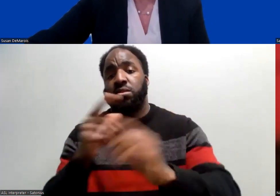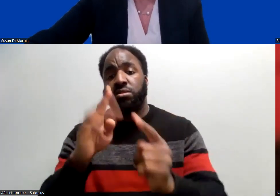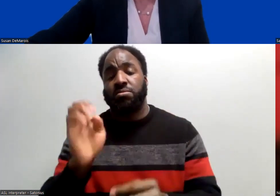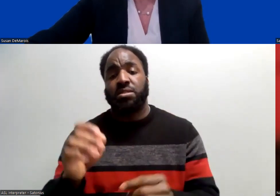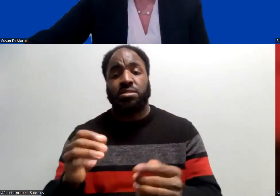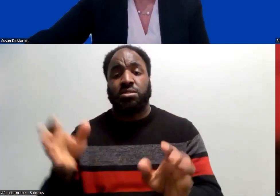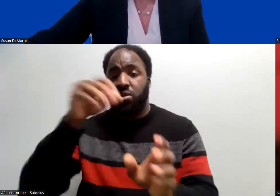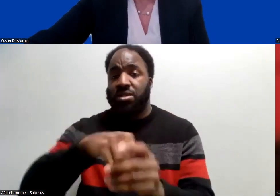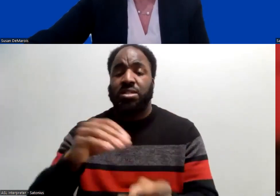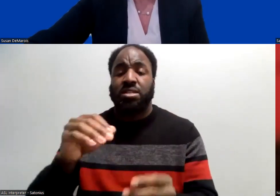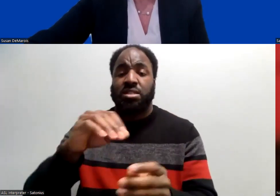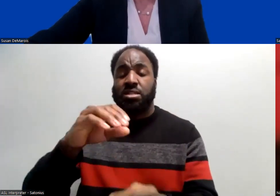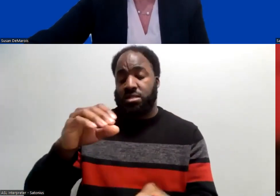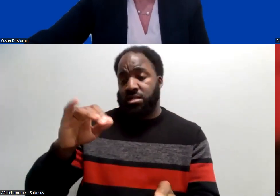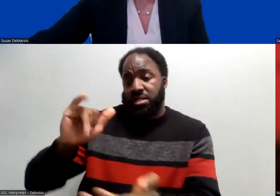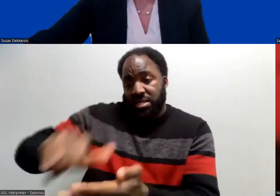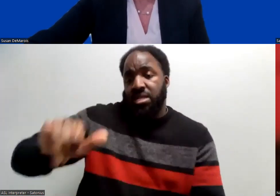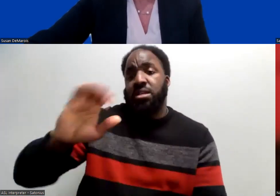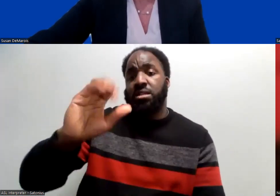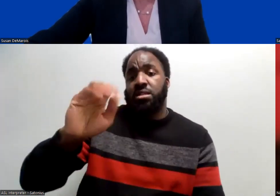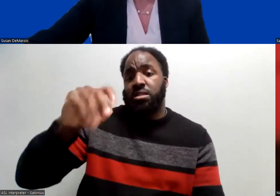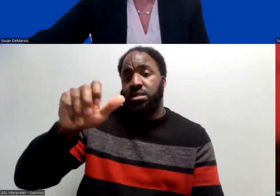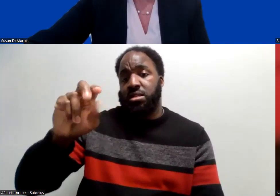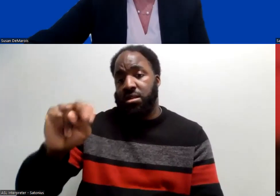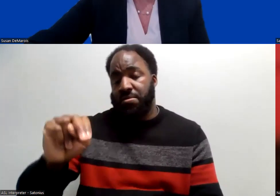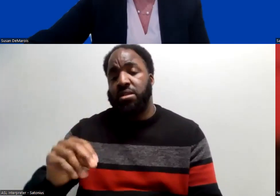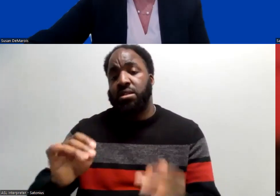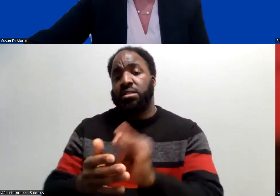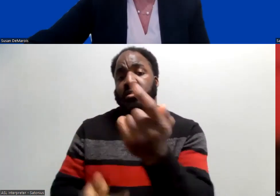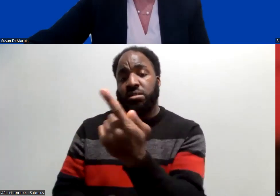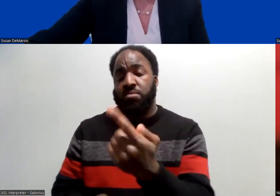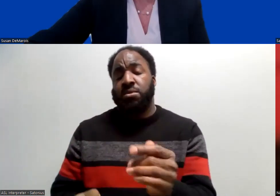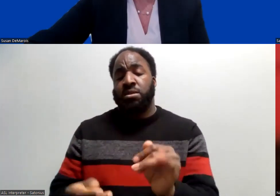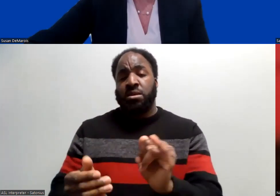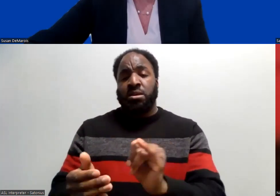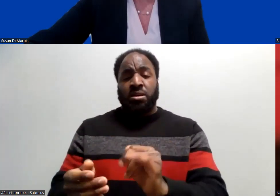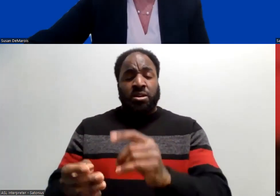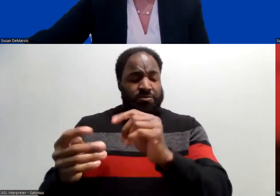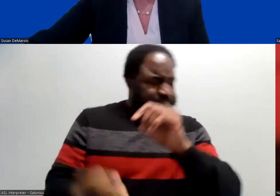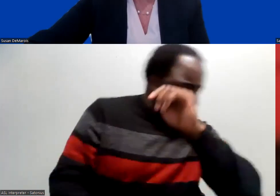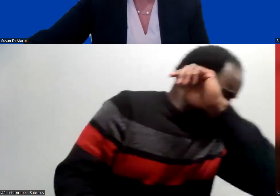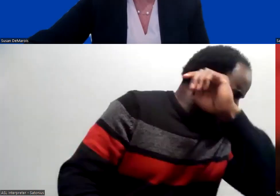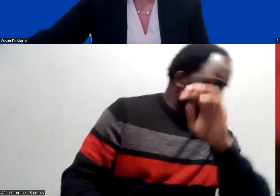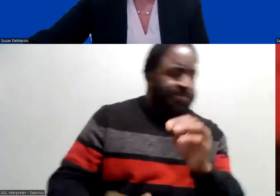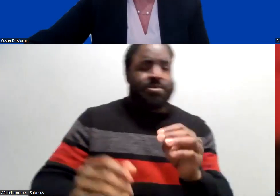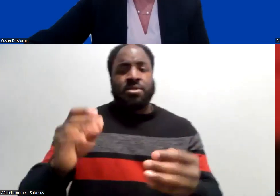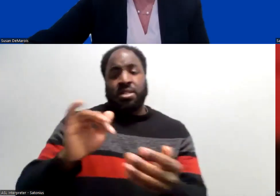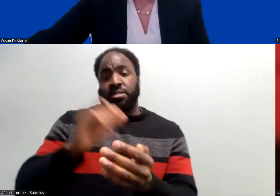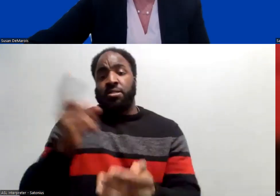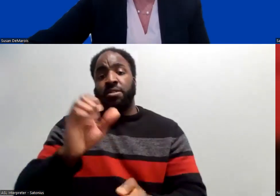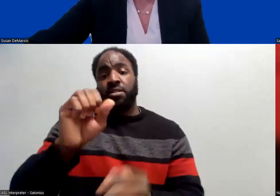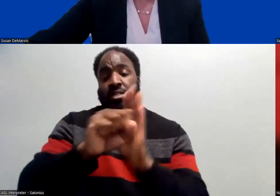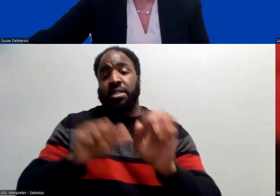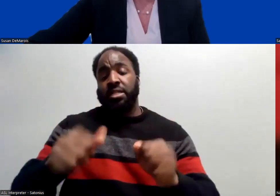engaged in a campaign like that. That would be something that the state could begin to develop and